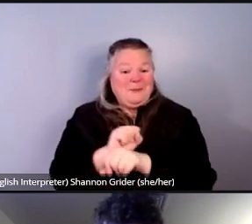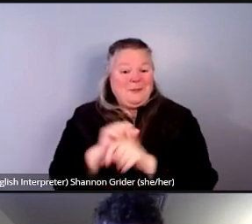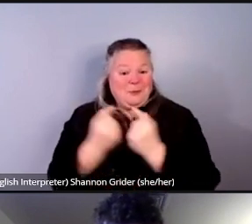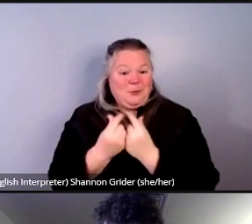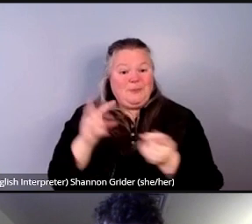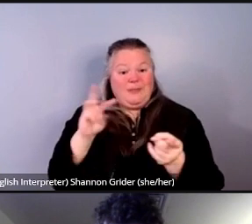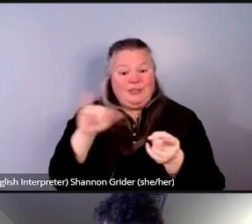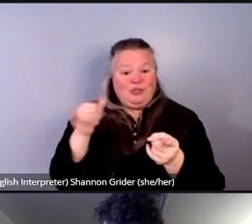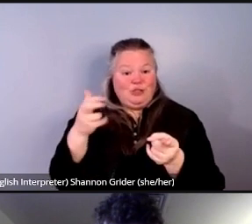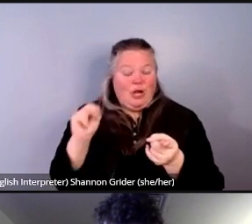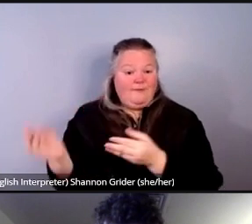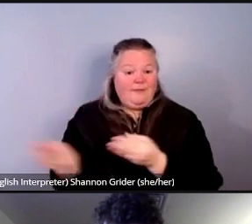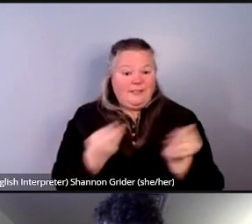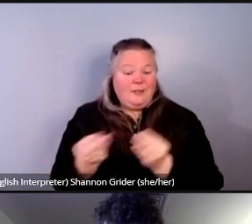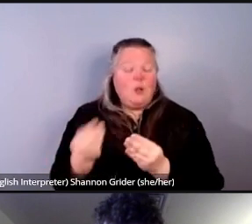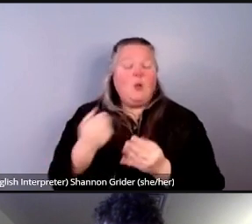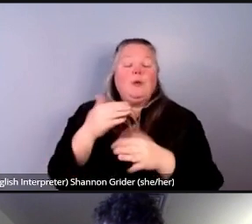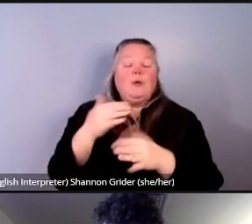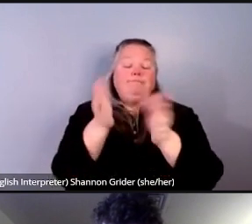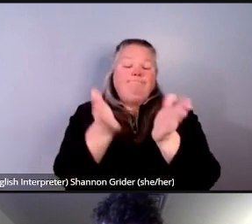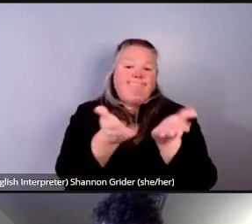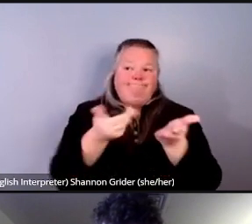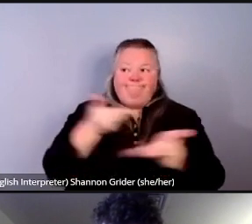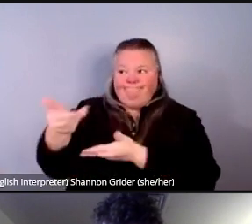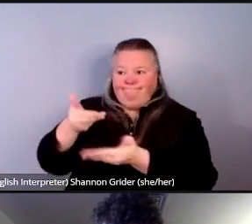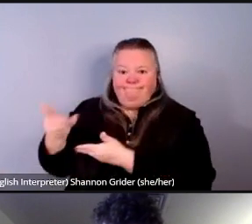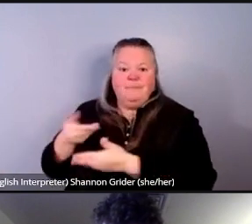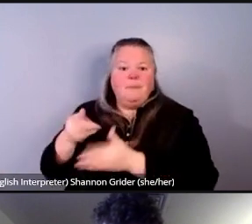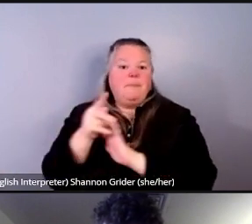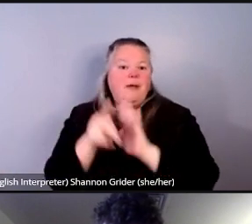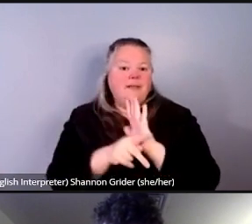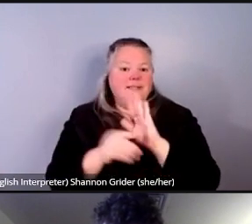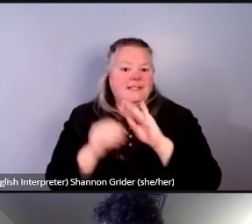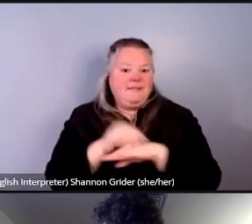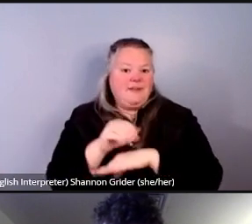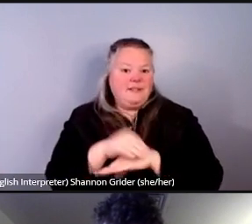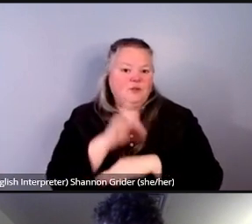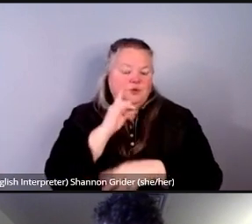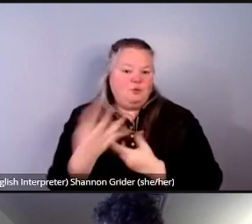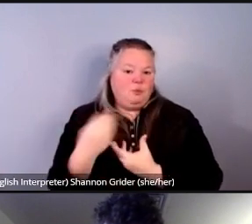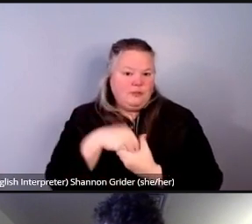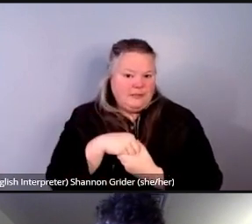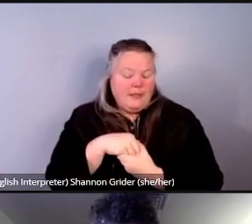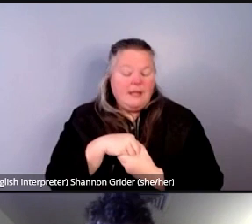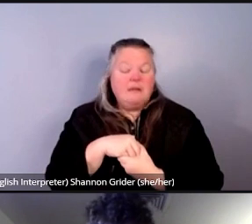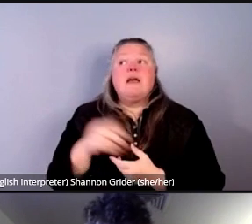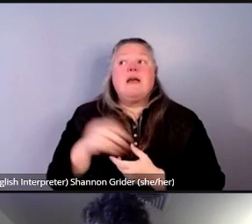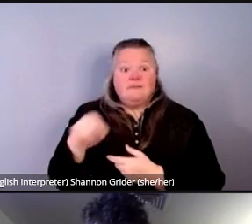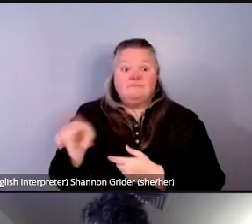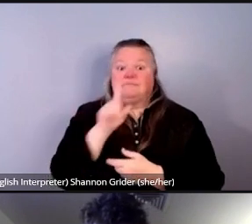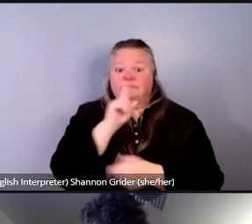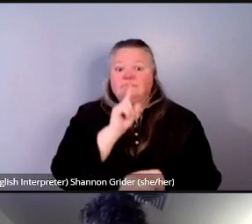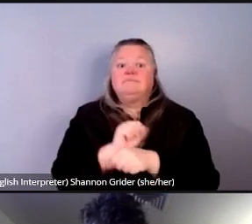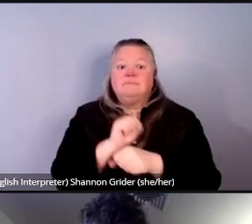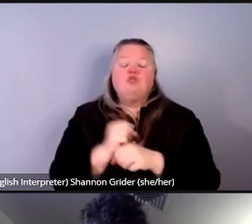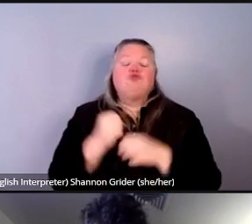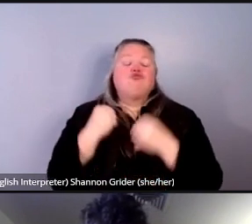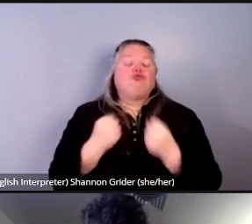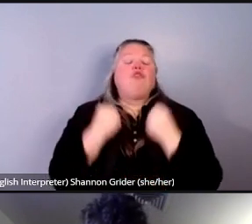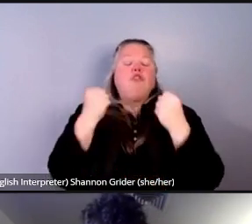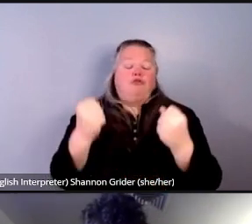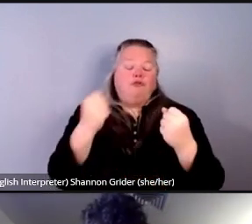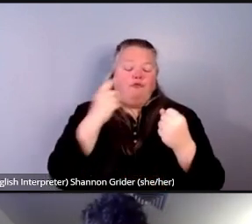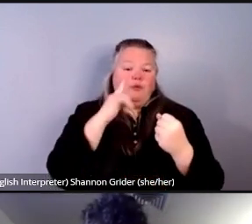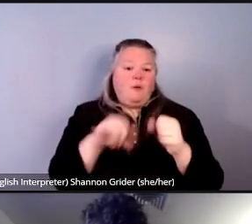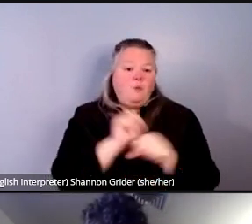We invited several of our policy advisors to participate in that work group, and it really did strengthen the impact of that work